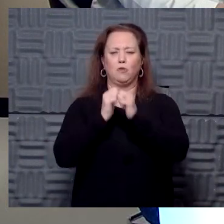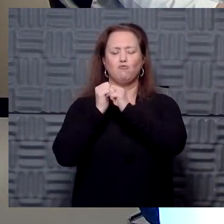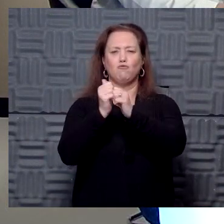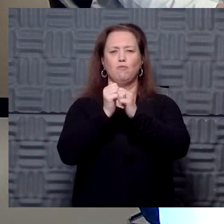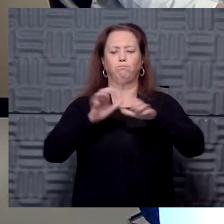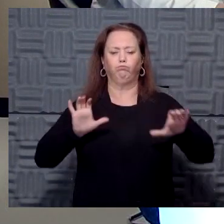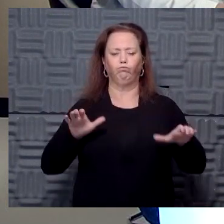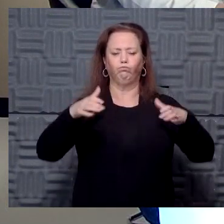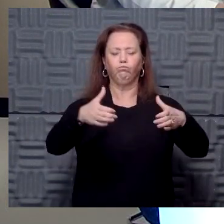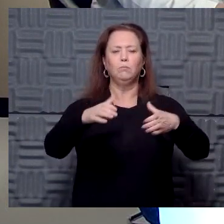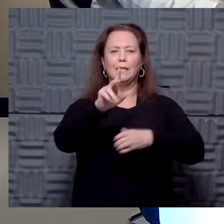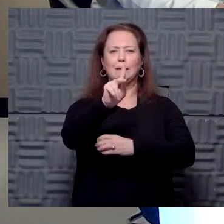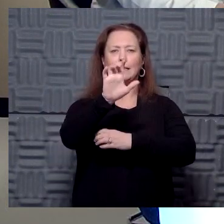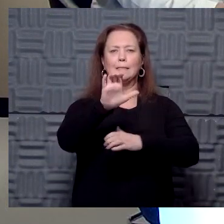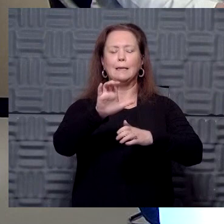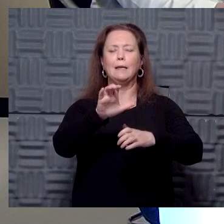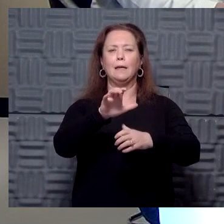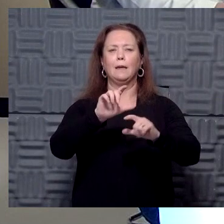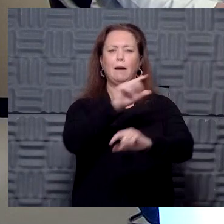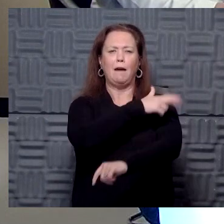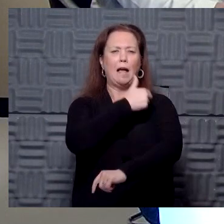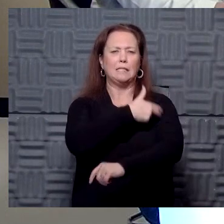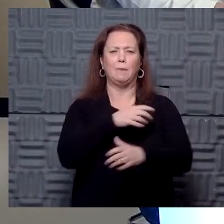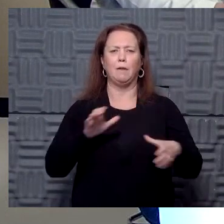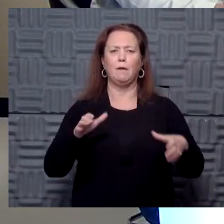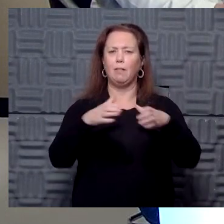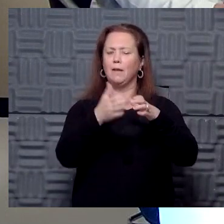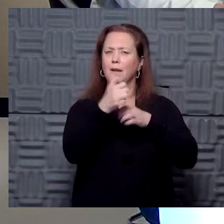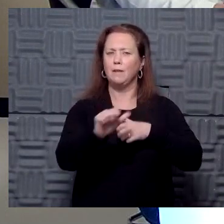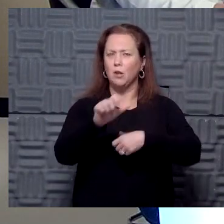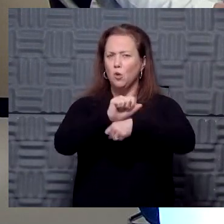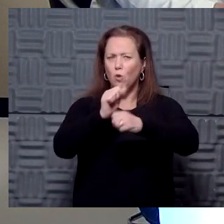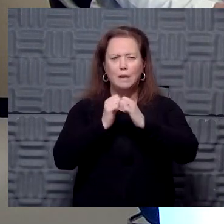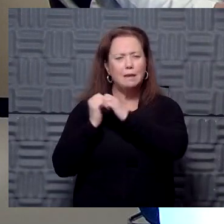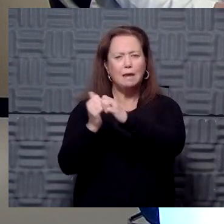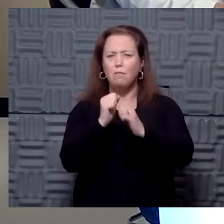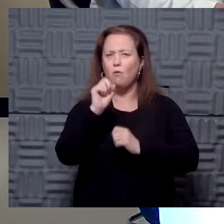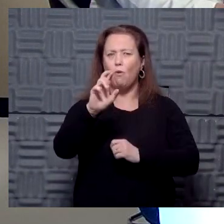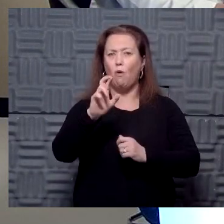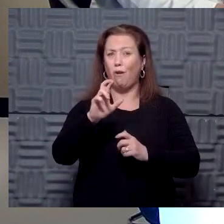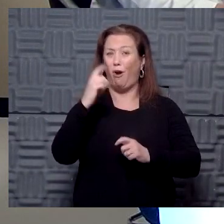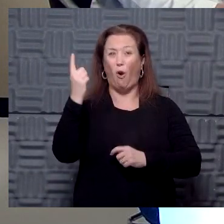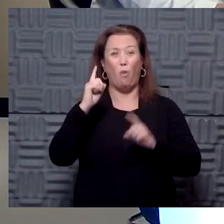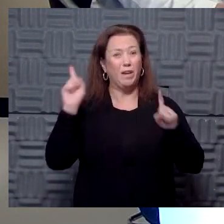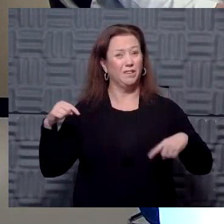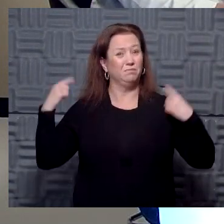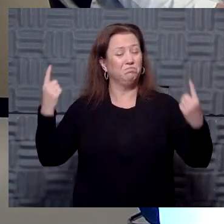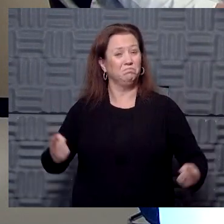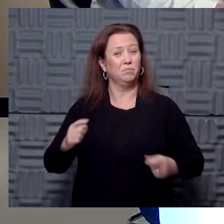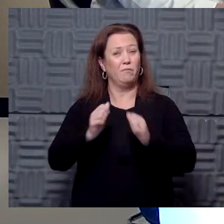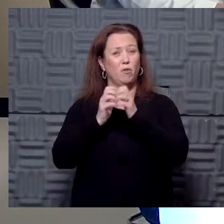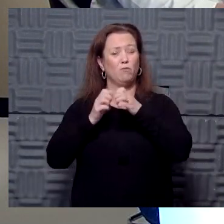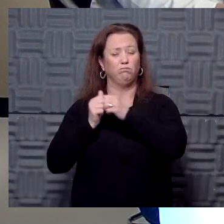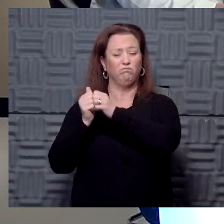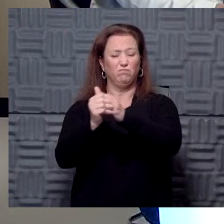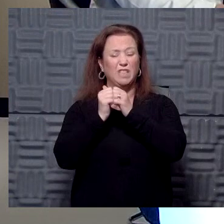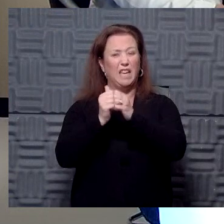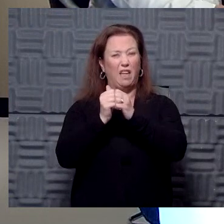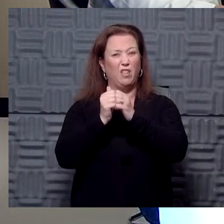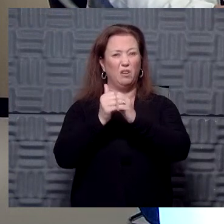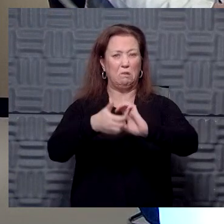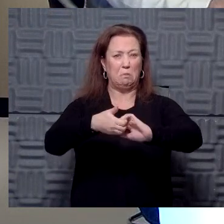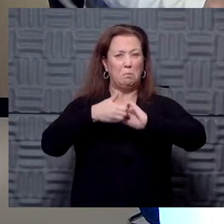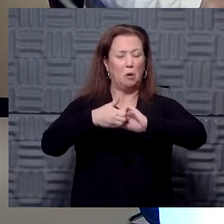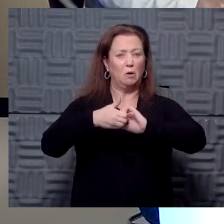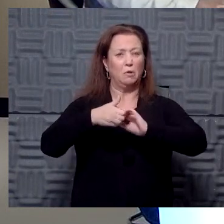in Kansas City? Anything new emerging there, or have you guys always worked together to have some sort of comprehensive plan for